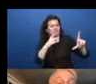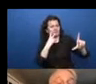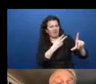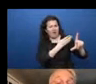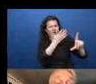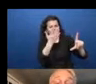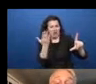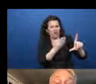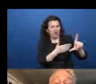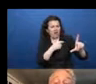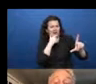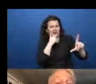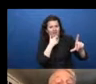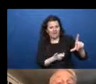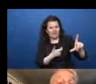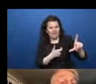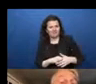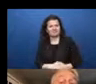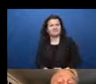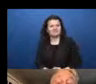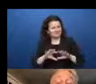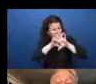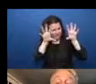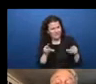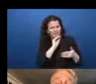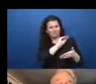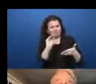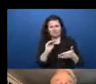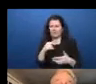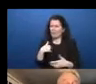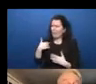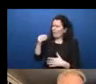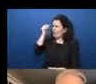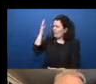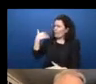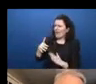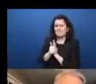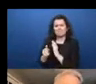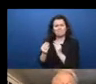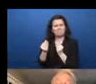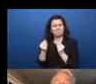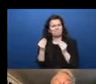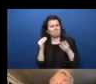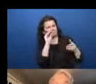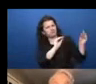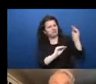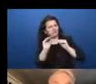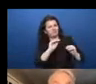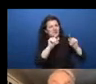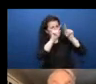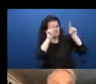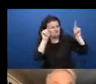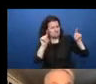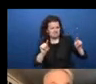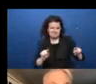am impressed at your talents and also fitting it exactly into the space allotted. Thank you.